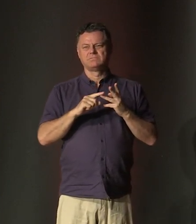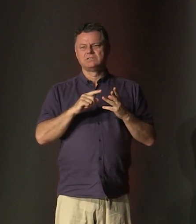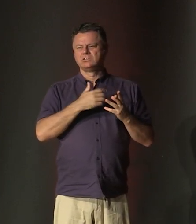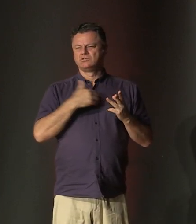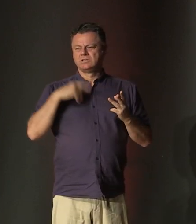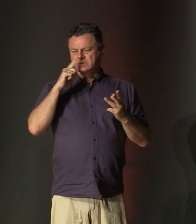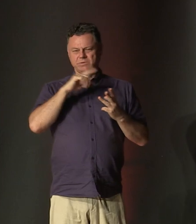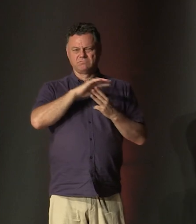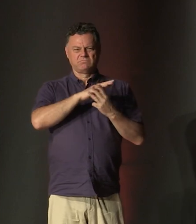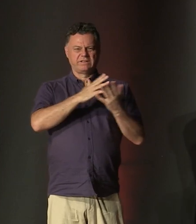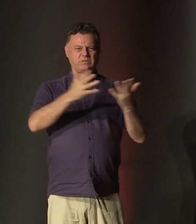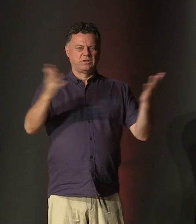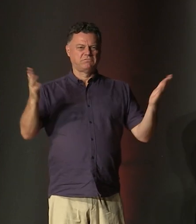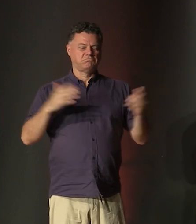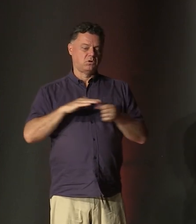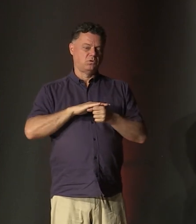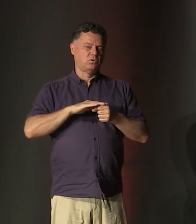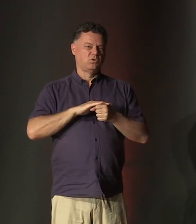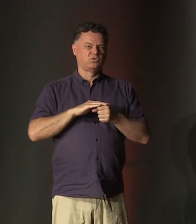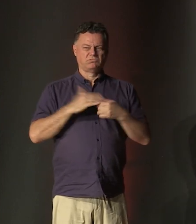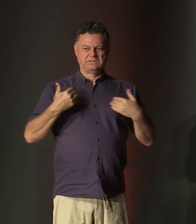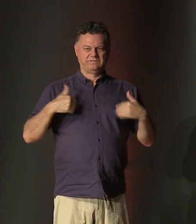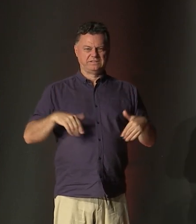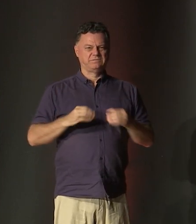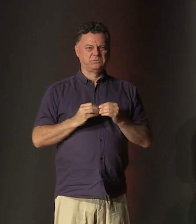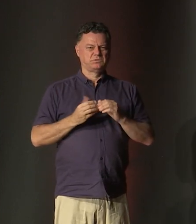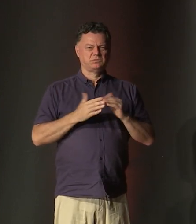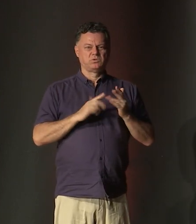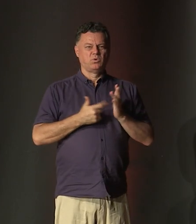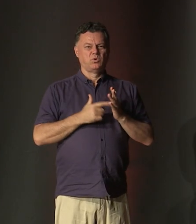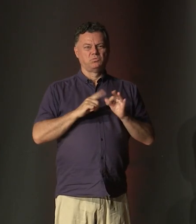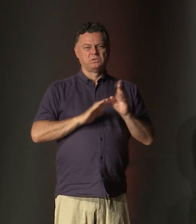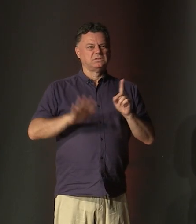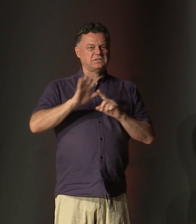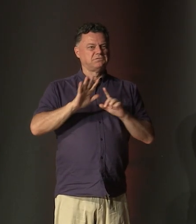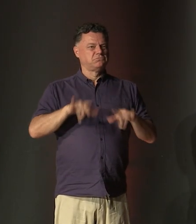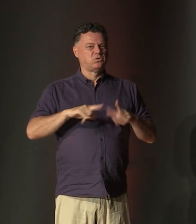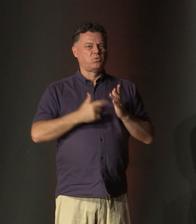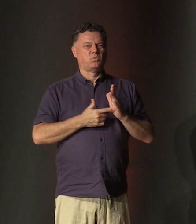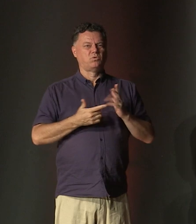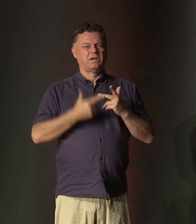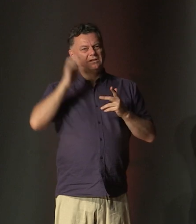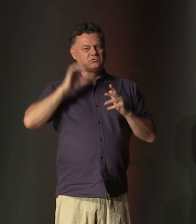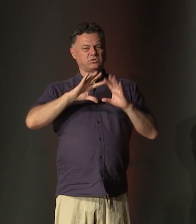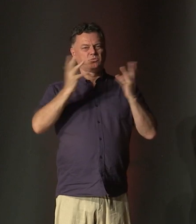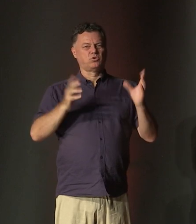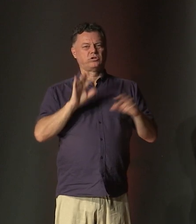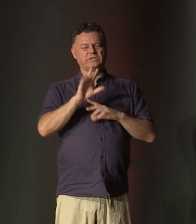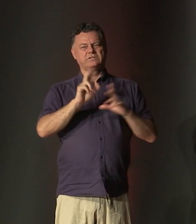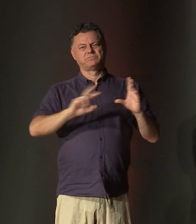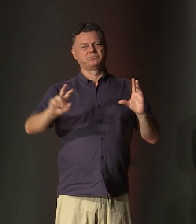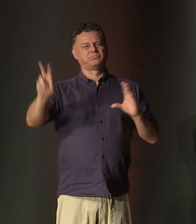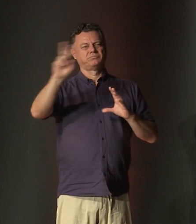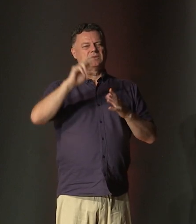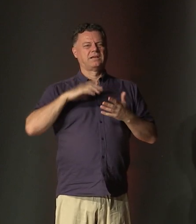community, locally or further afield, abroad. There are many ways that